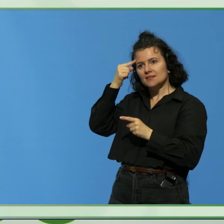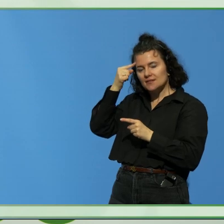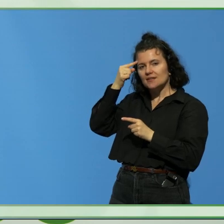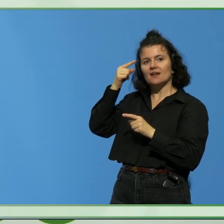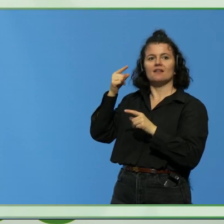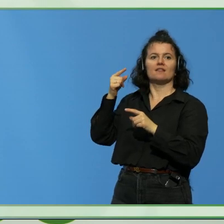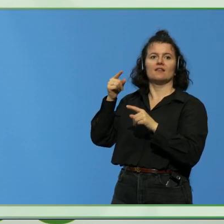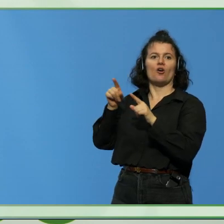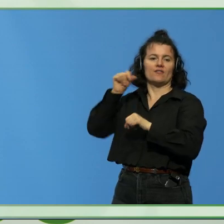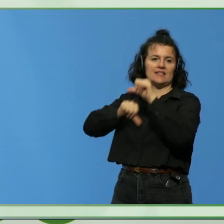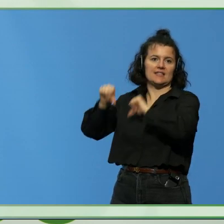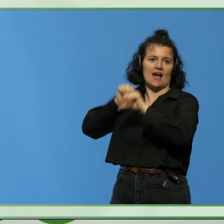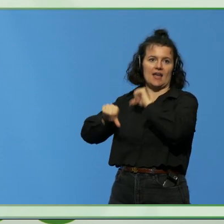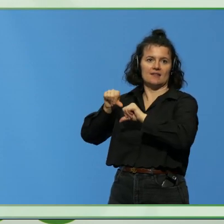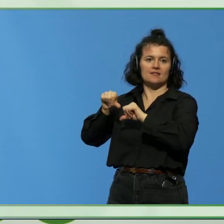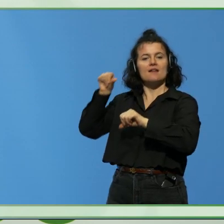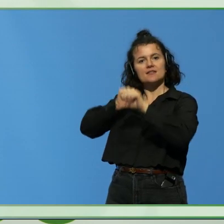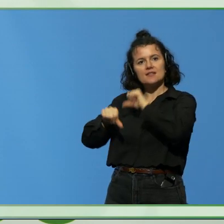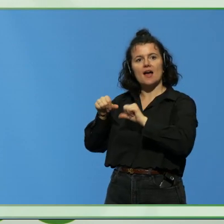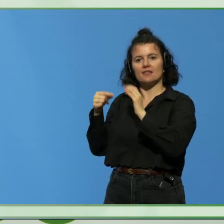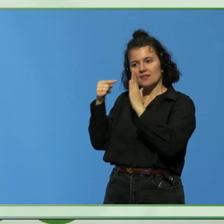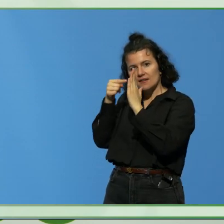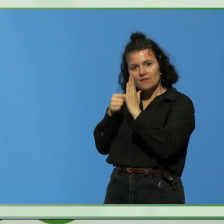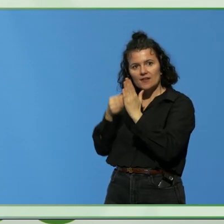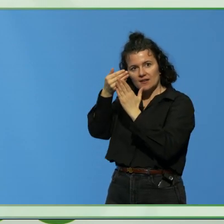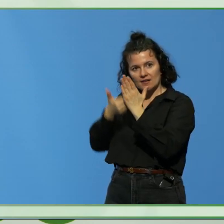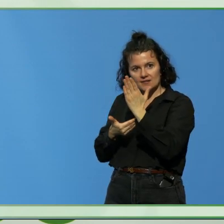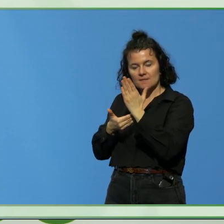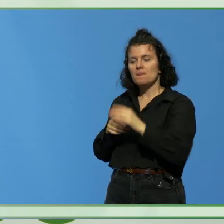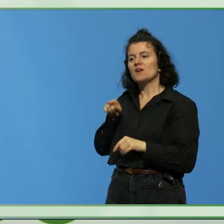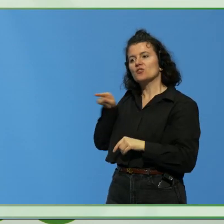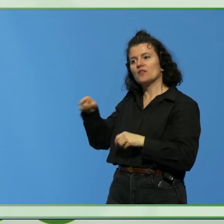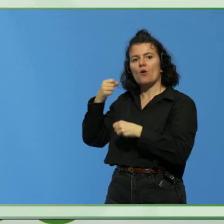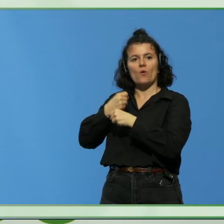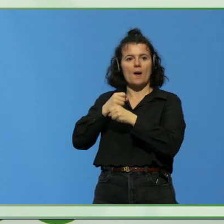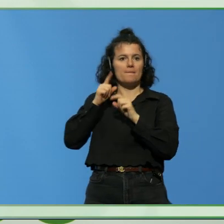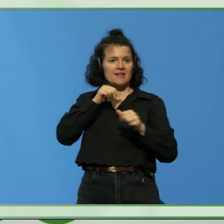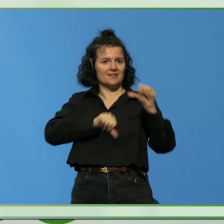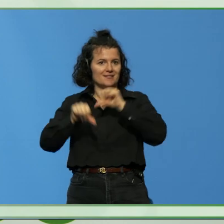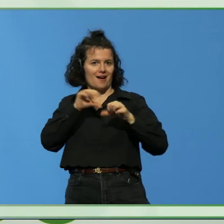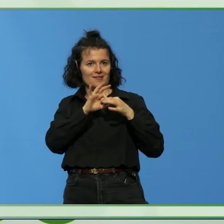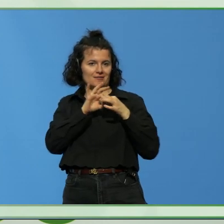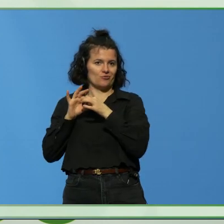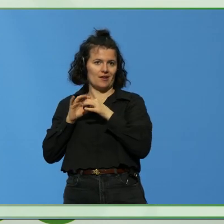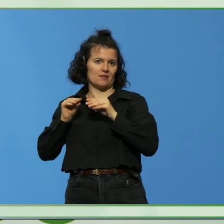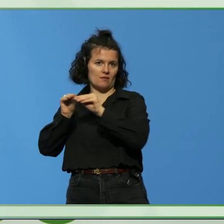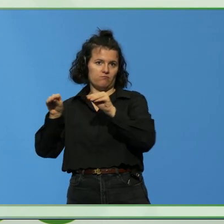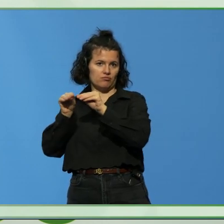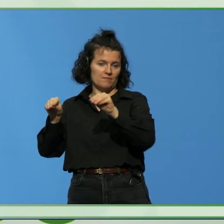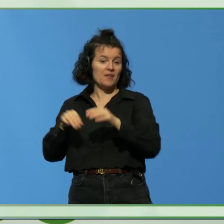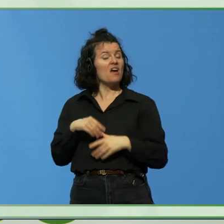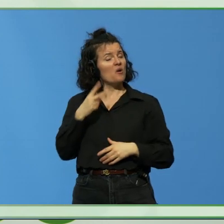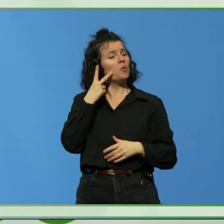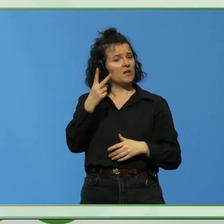that evaluates the scientific score of these calls. And we have seen a correlation between the scientific